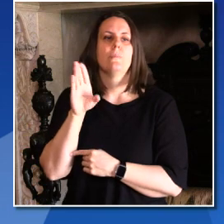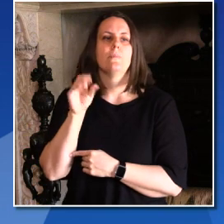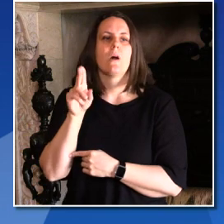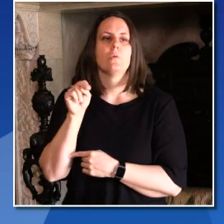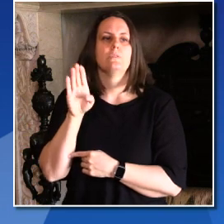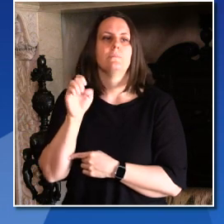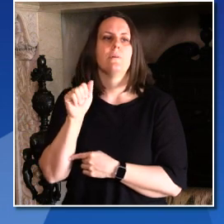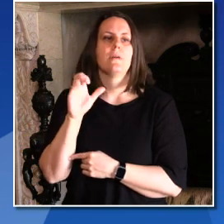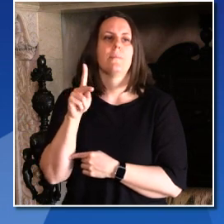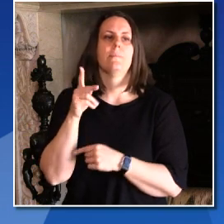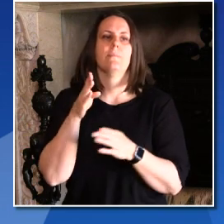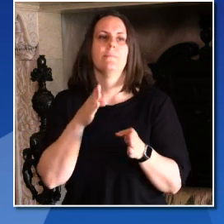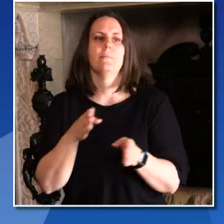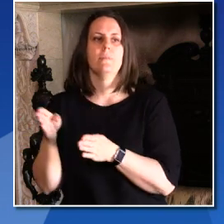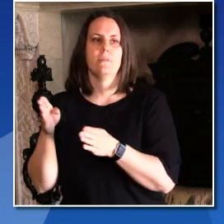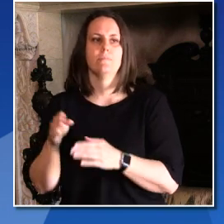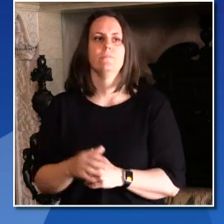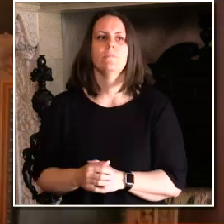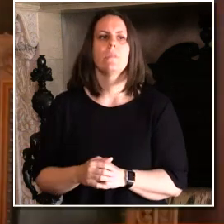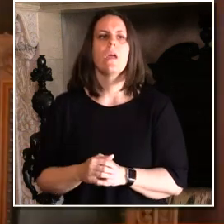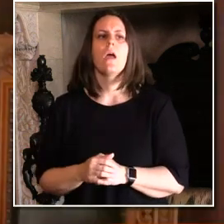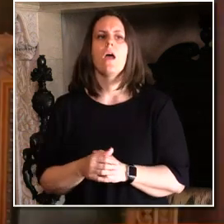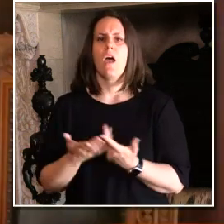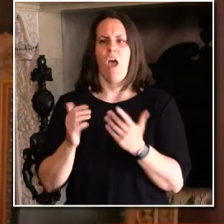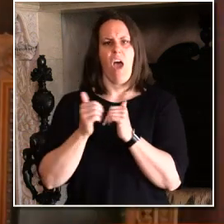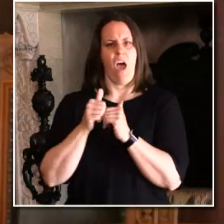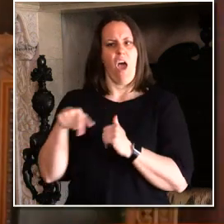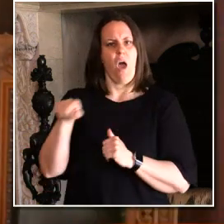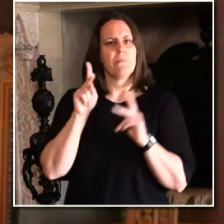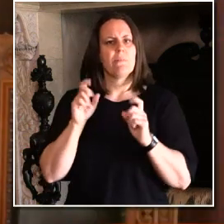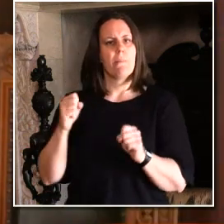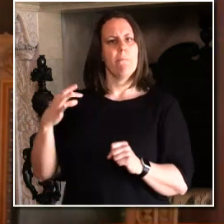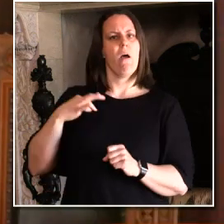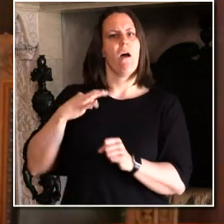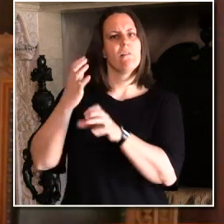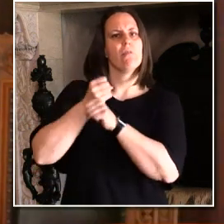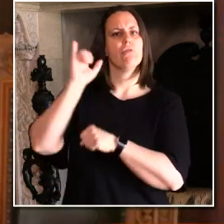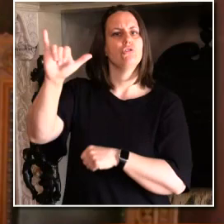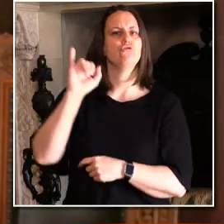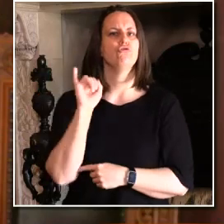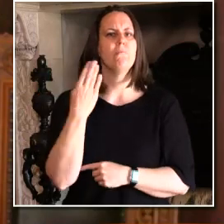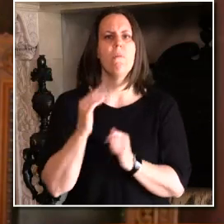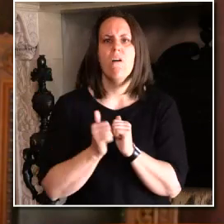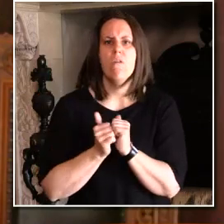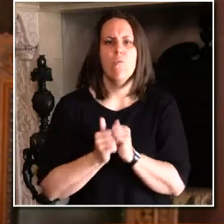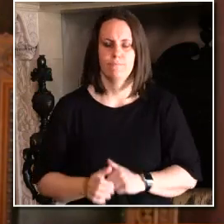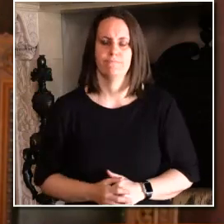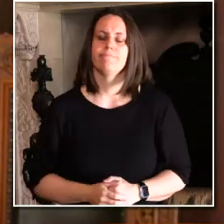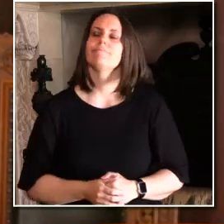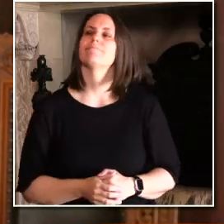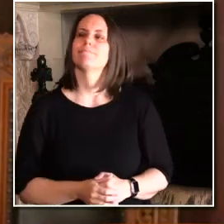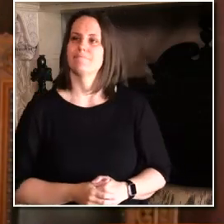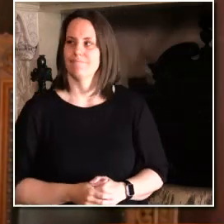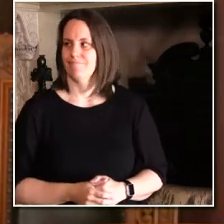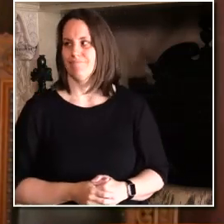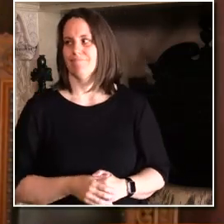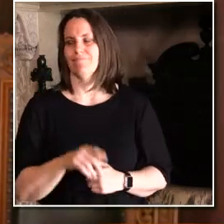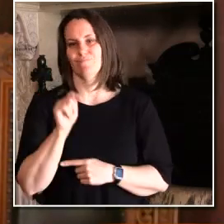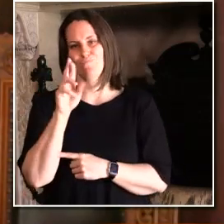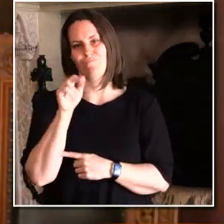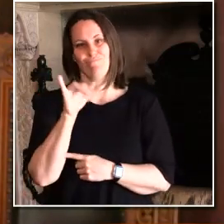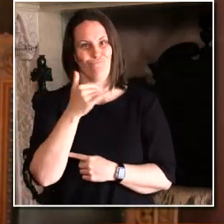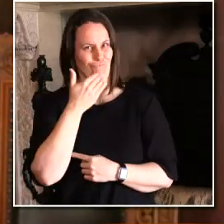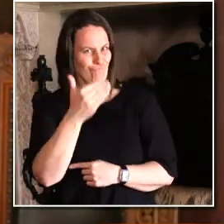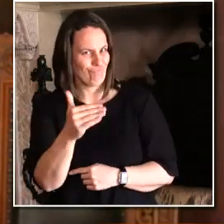for those jobs. Sure. So thanks, Melissa and Christina, for those questions. So far, in terms of supplemental